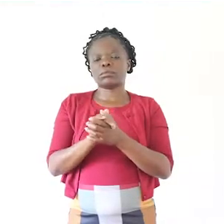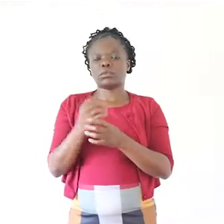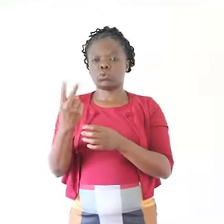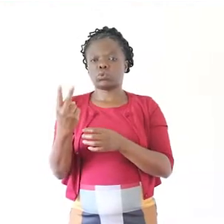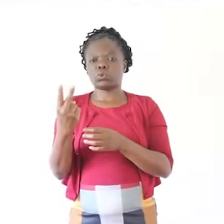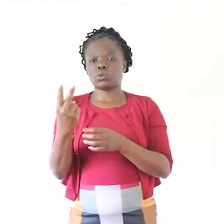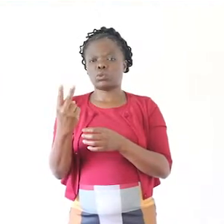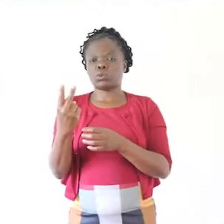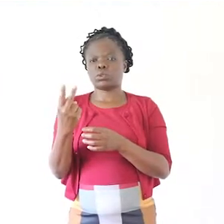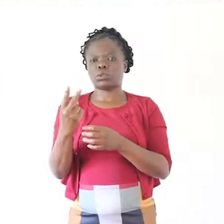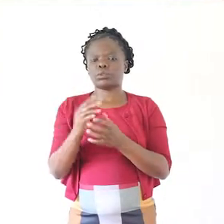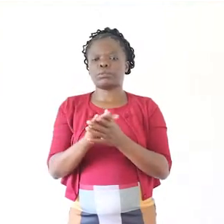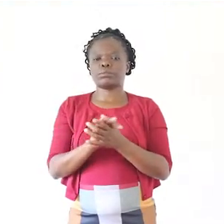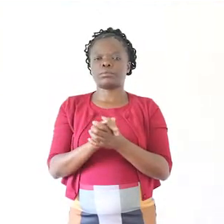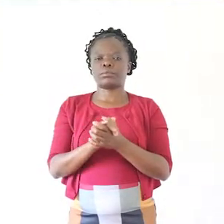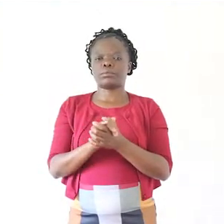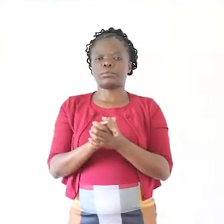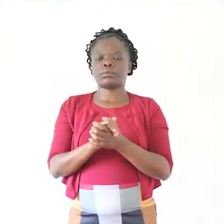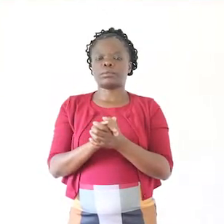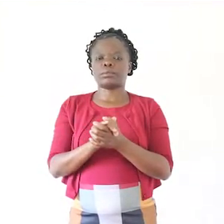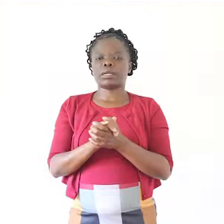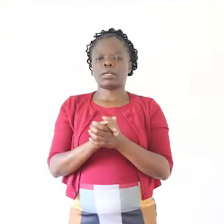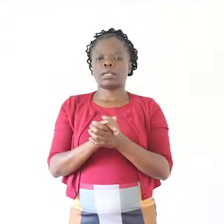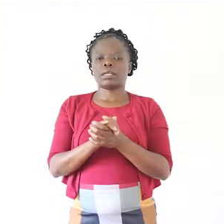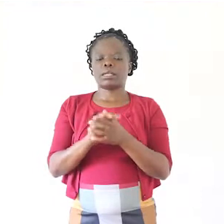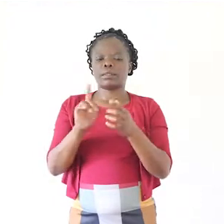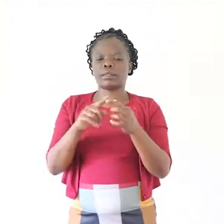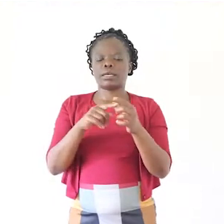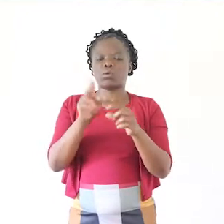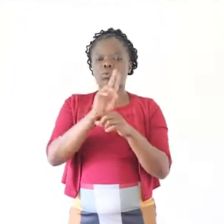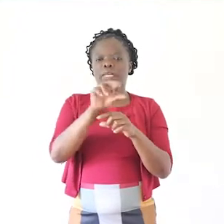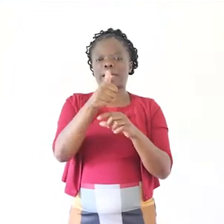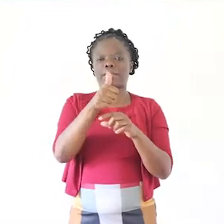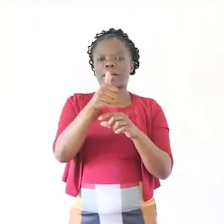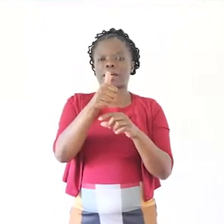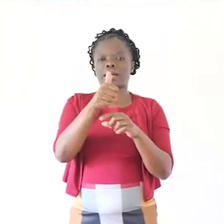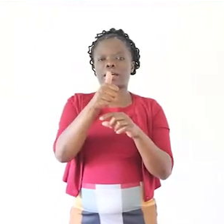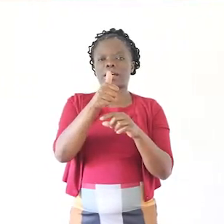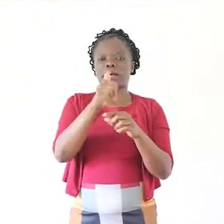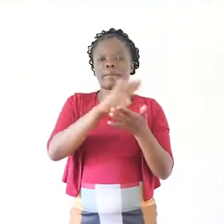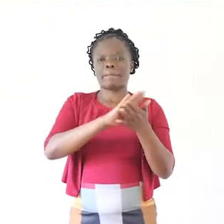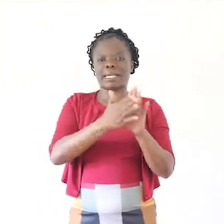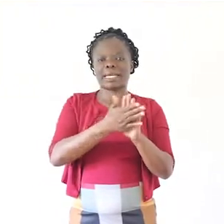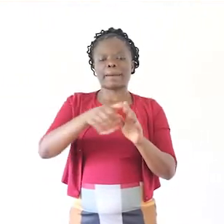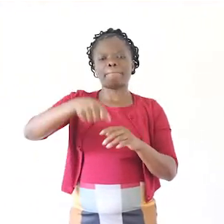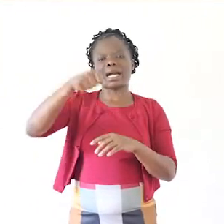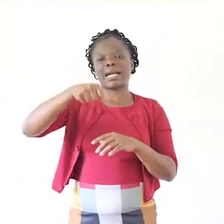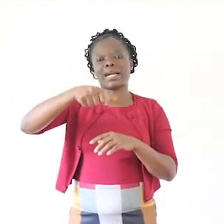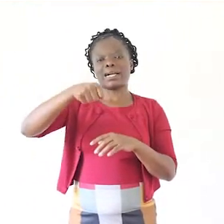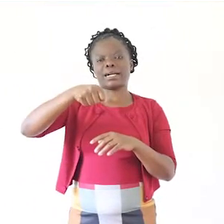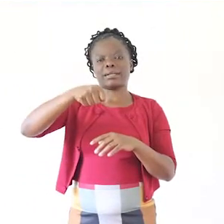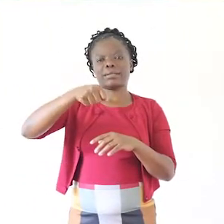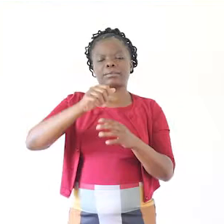2. Put aside. Then use this type. Okay, let him use this type